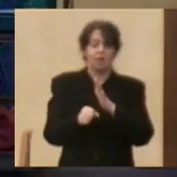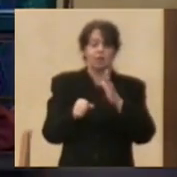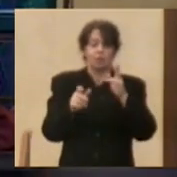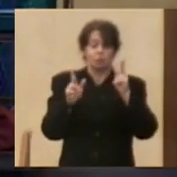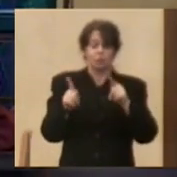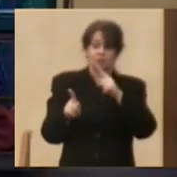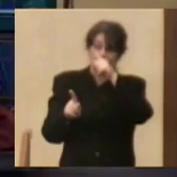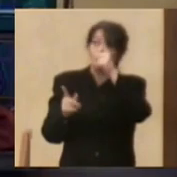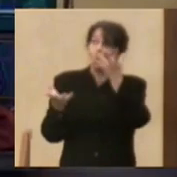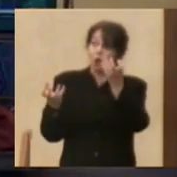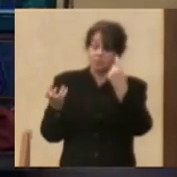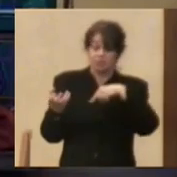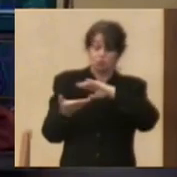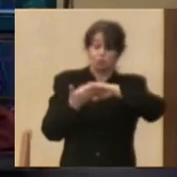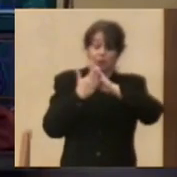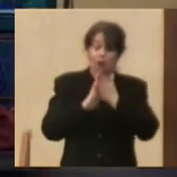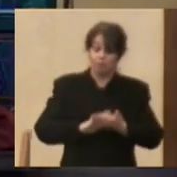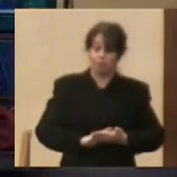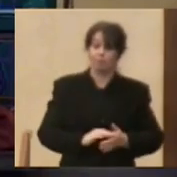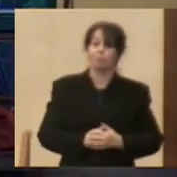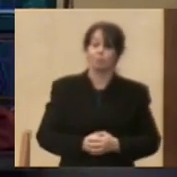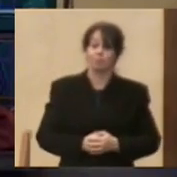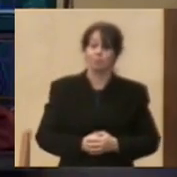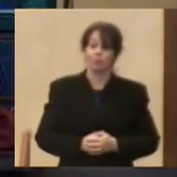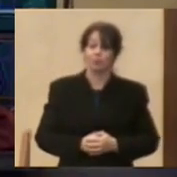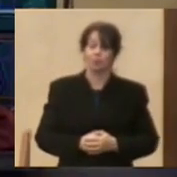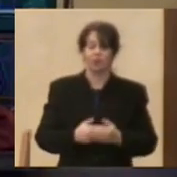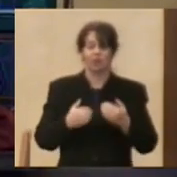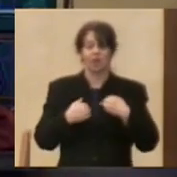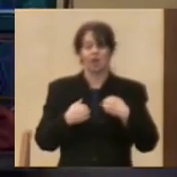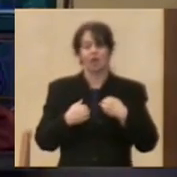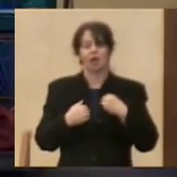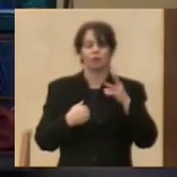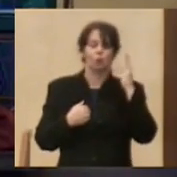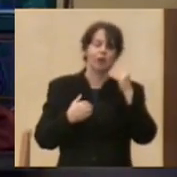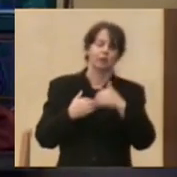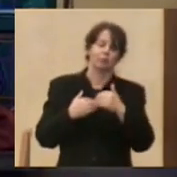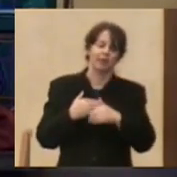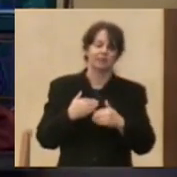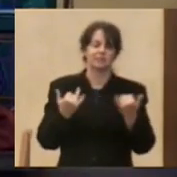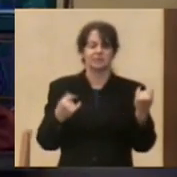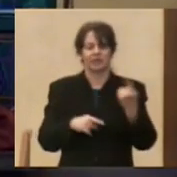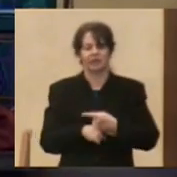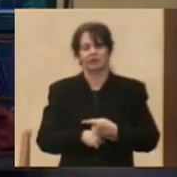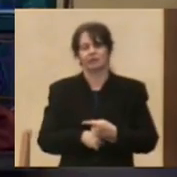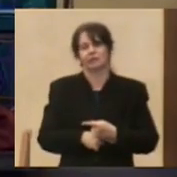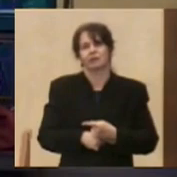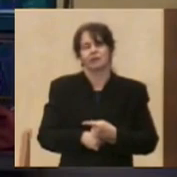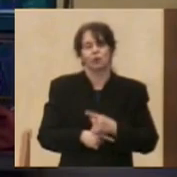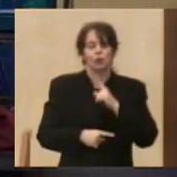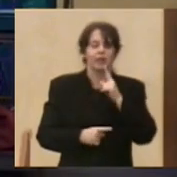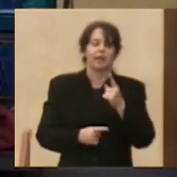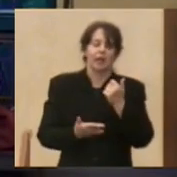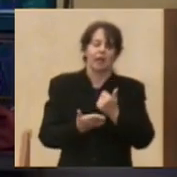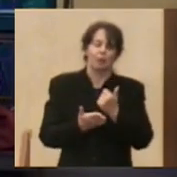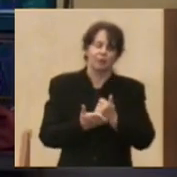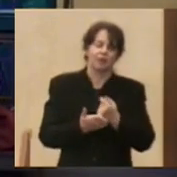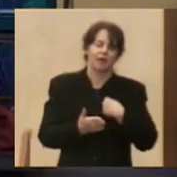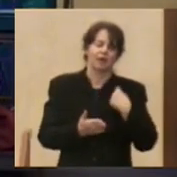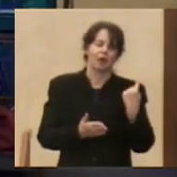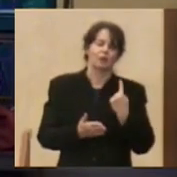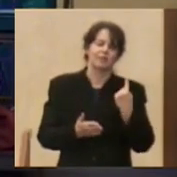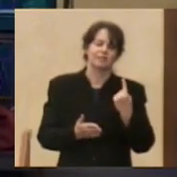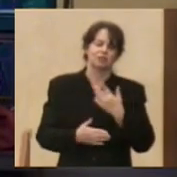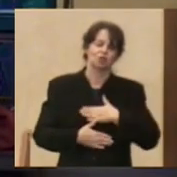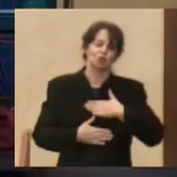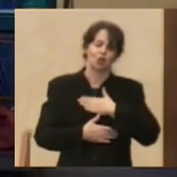Yeah. We had communion tonight and today, and it was really helpful. I always like having